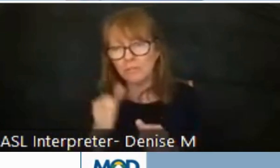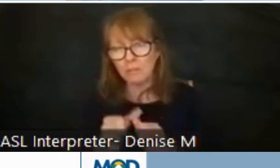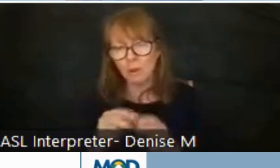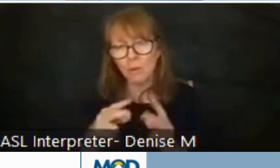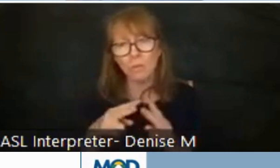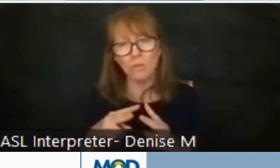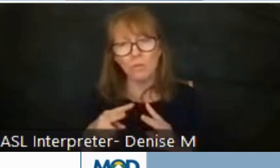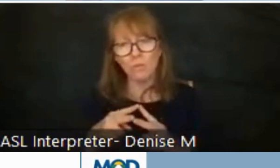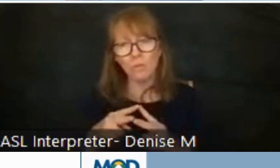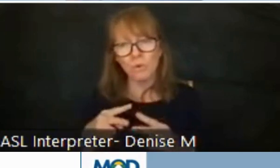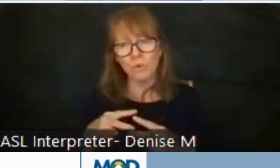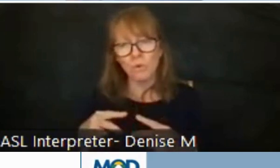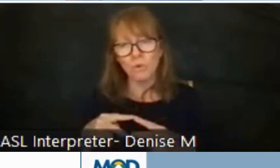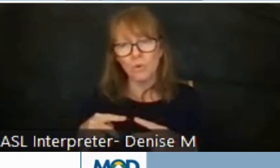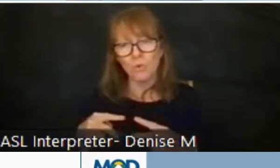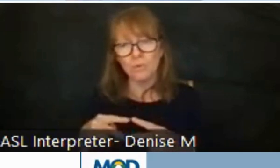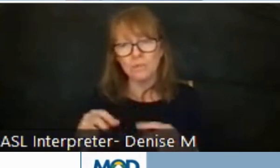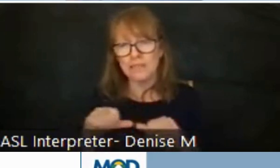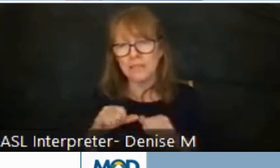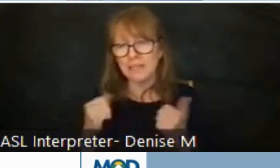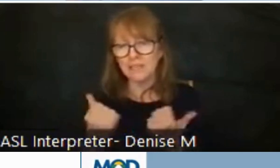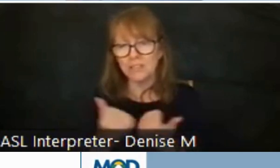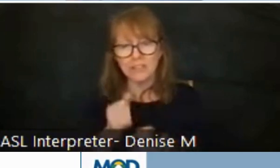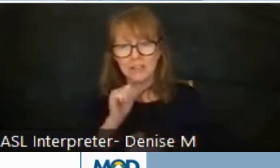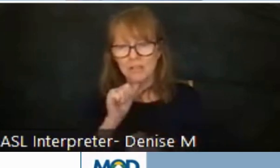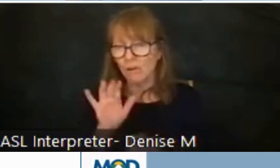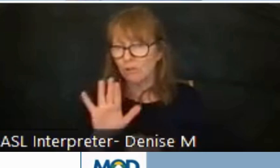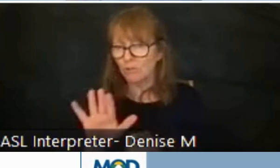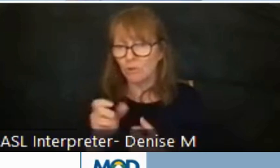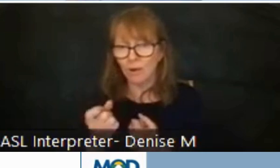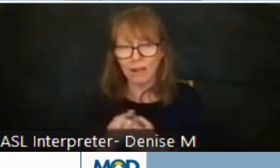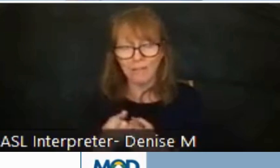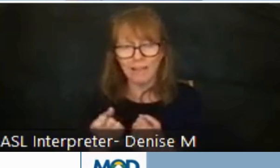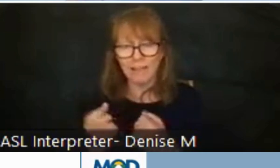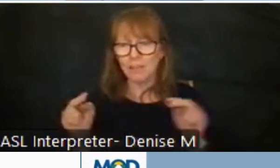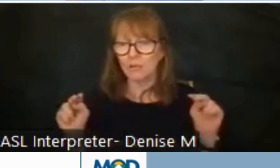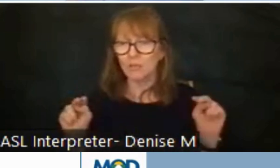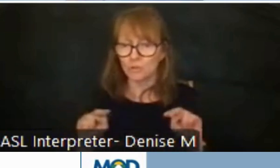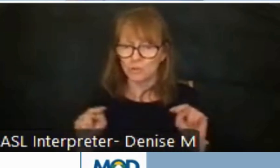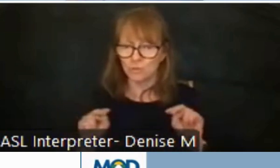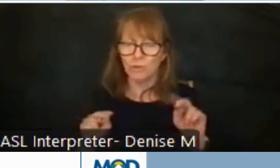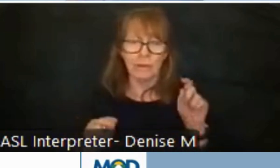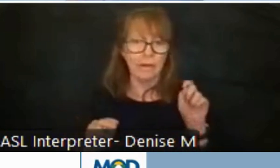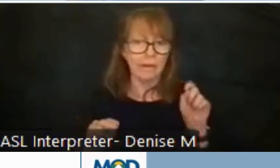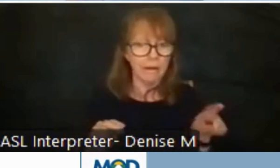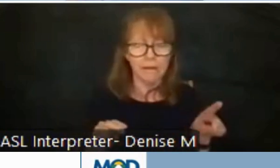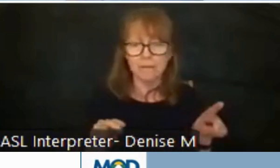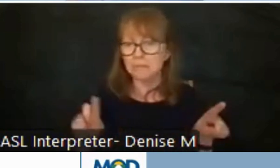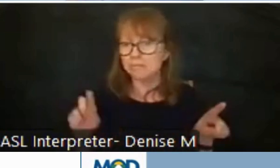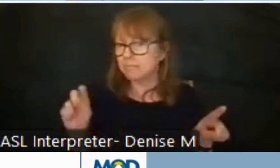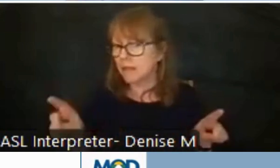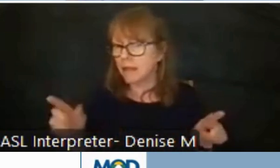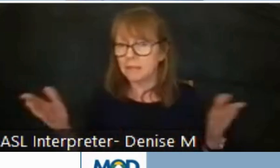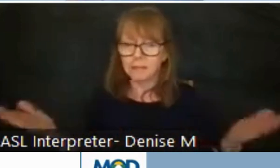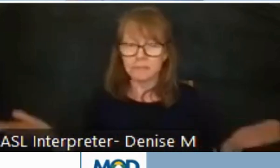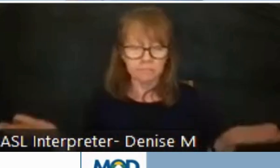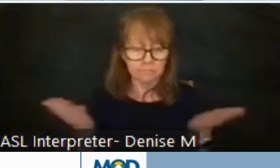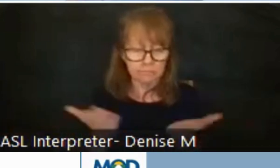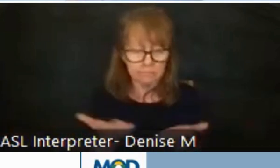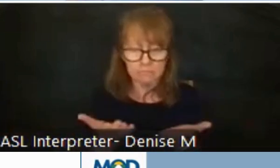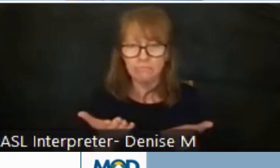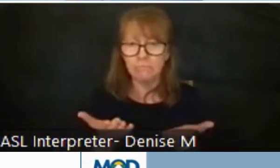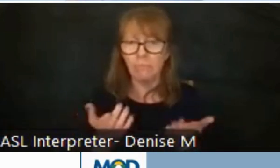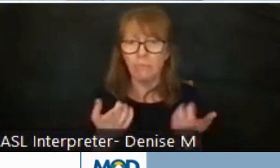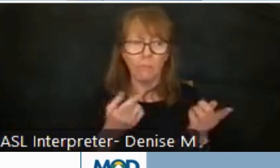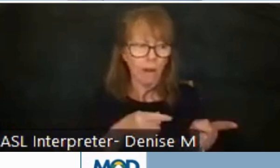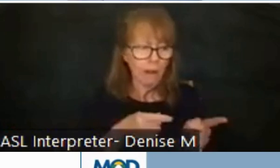not advocates for the person who filed a complaint. They're neutral. They're asking both sides for their version of events,